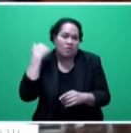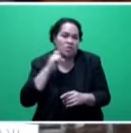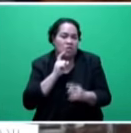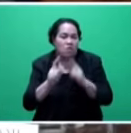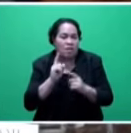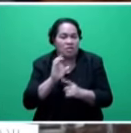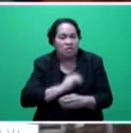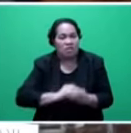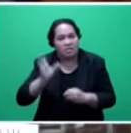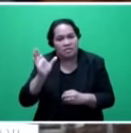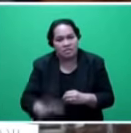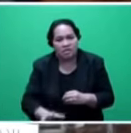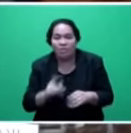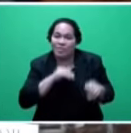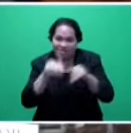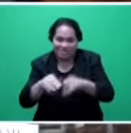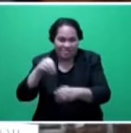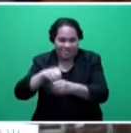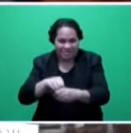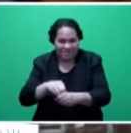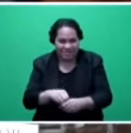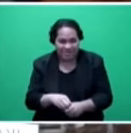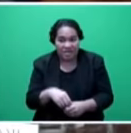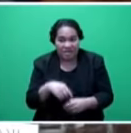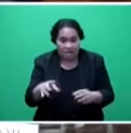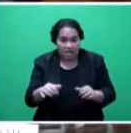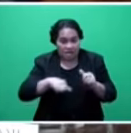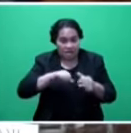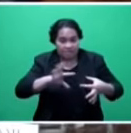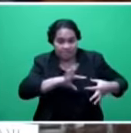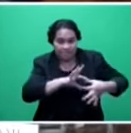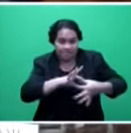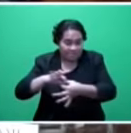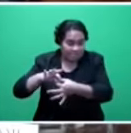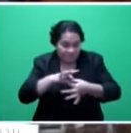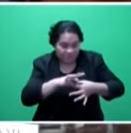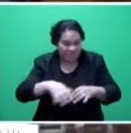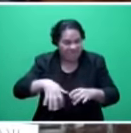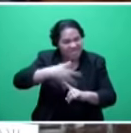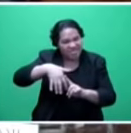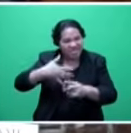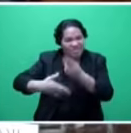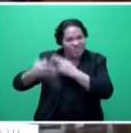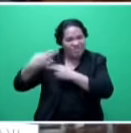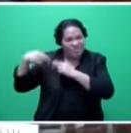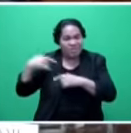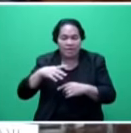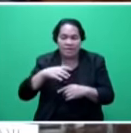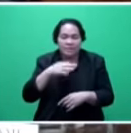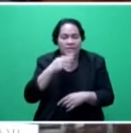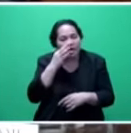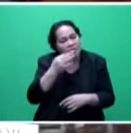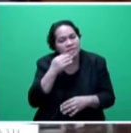battalion that participated there. In view of these historic associations, Mr. Speaker, sir, I believe the government should reconsider